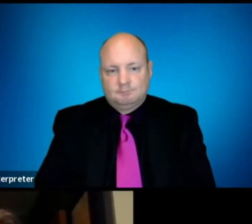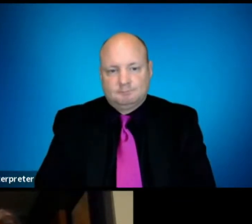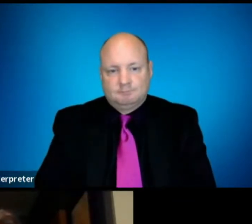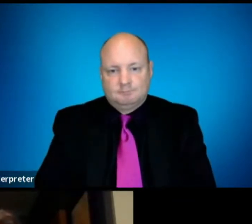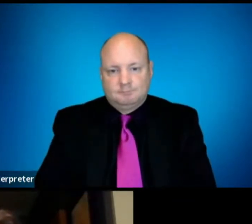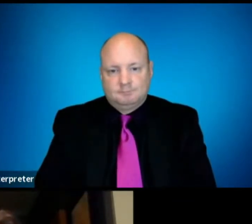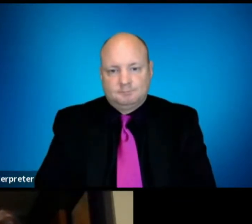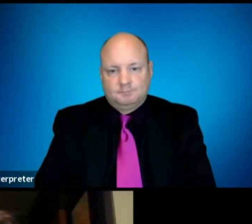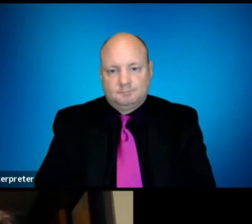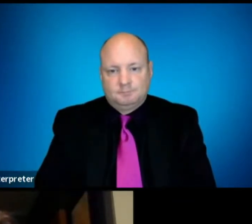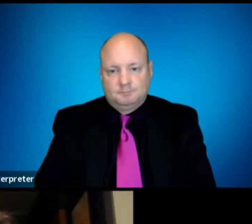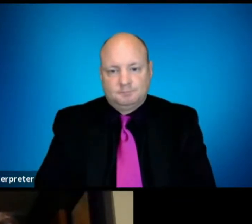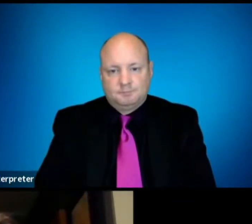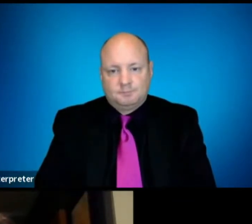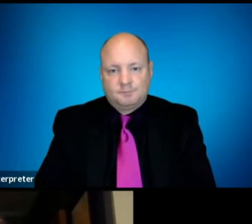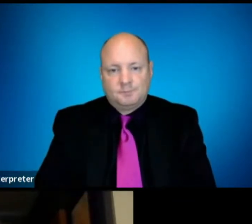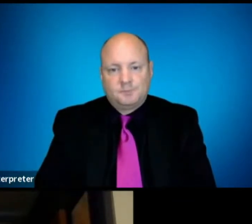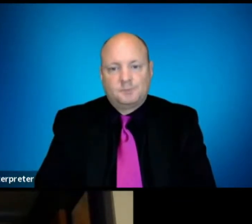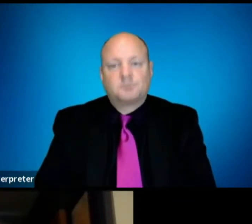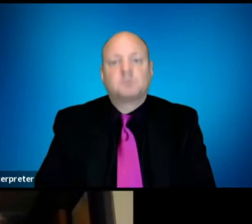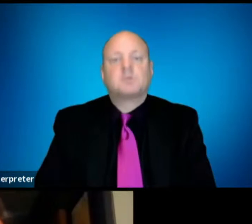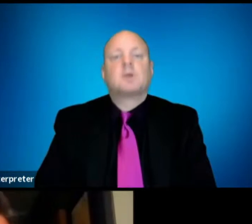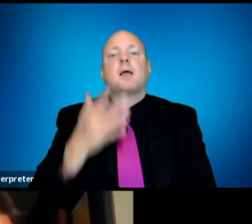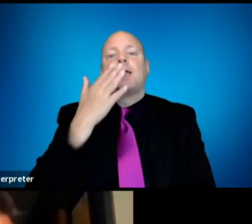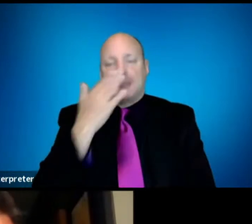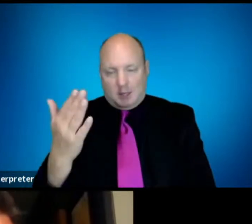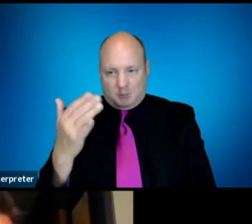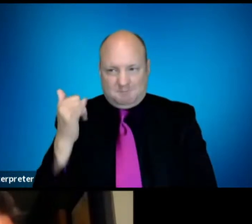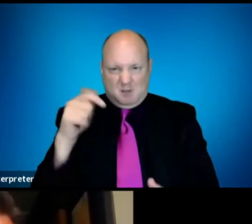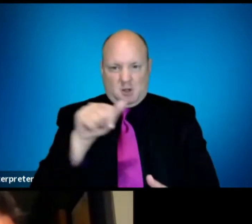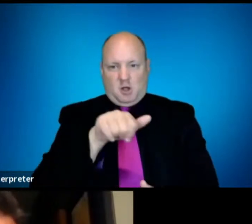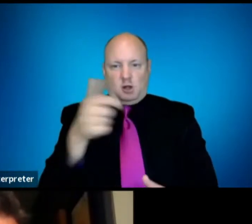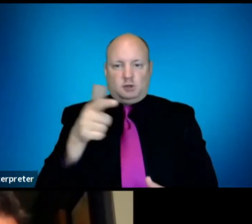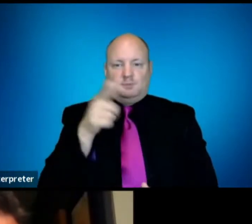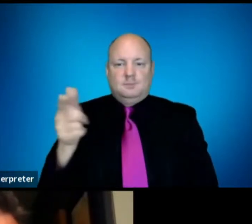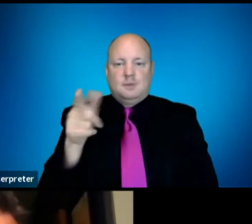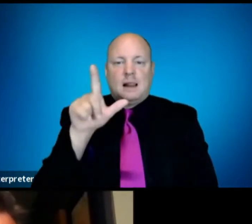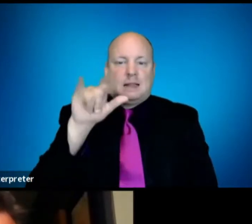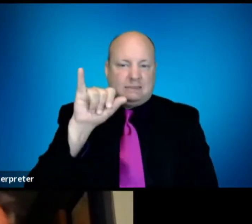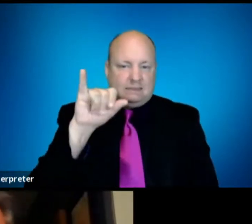Thanks, Genevieve. And next up is Lisa Balick, Coin.